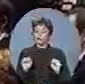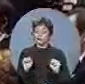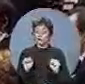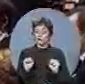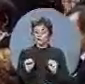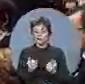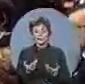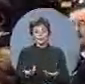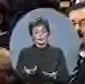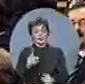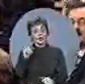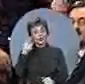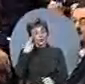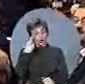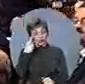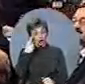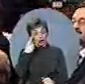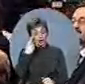Speaker,